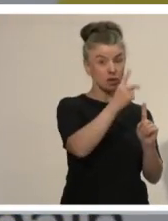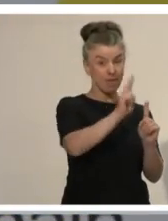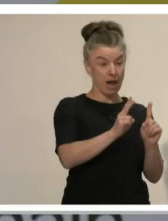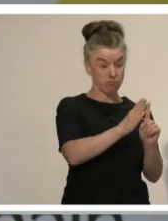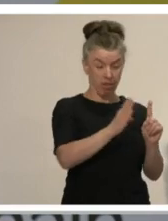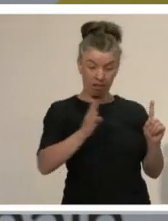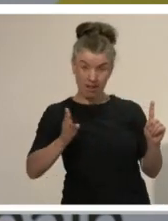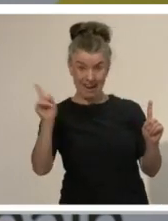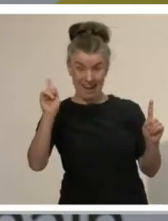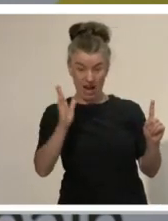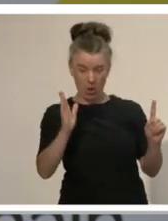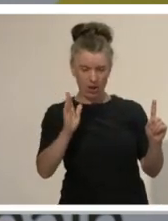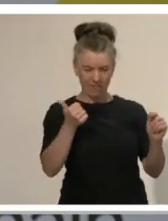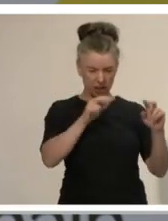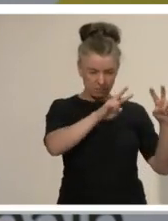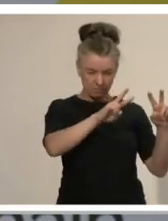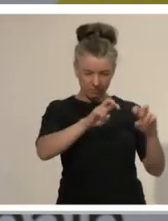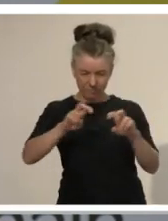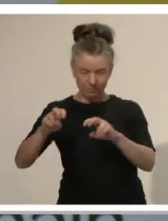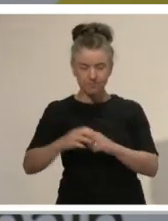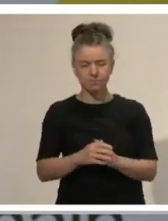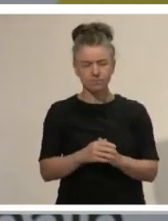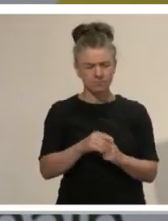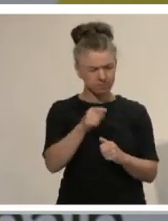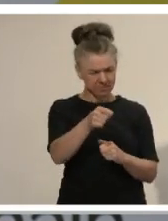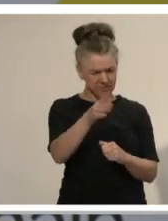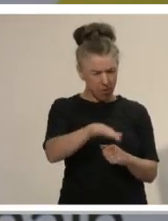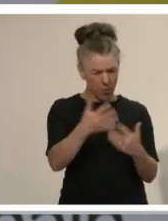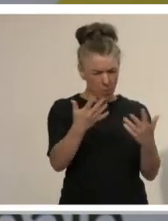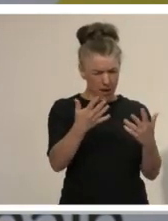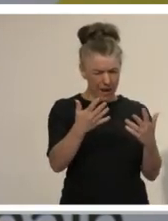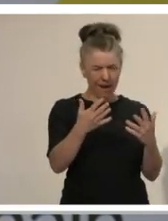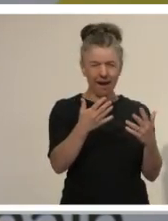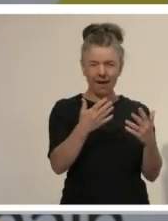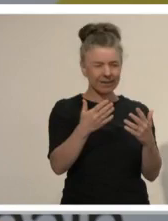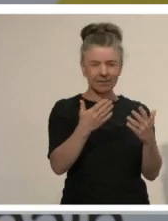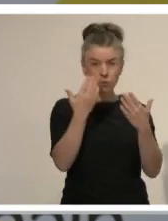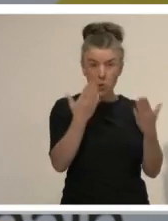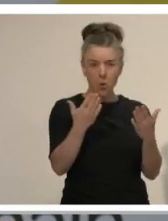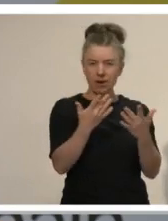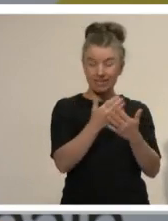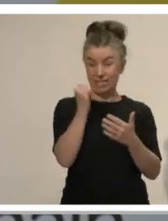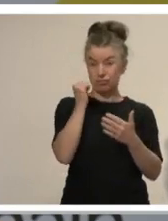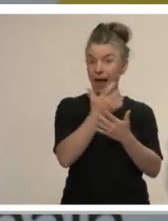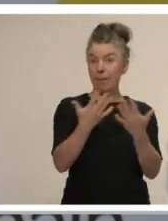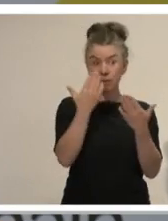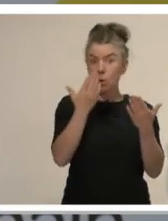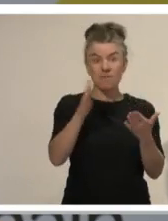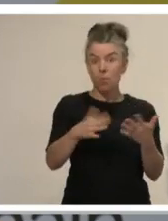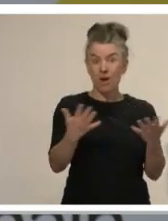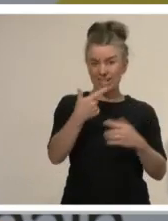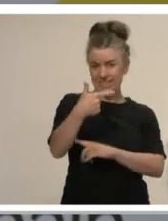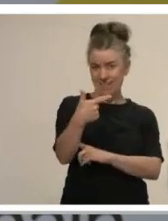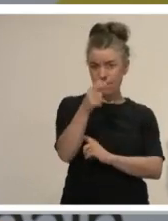down the ones where it's not entirely clear where the source was. We were down to 7 yesterday, and of those,